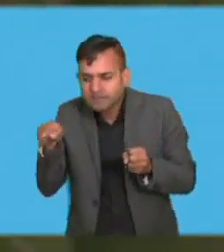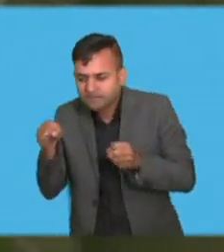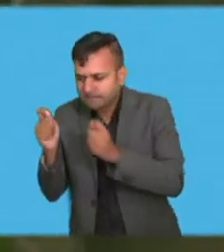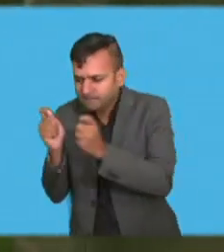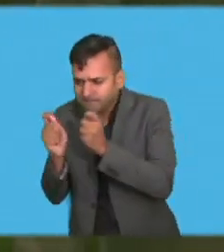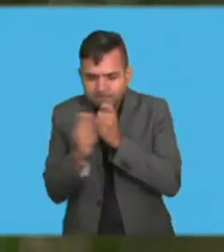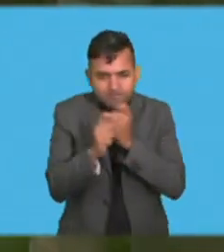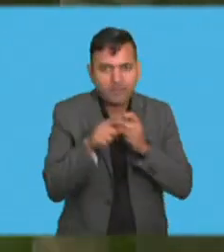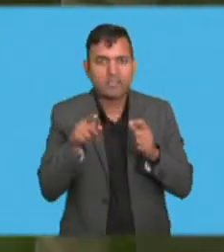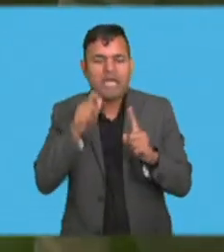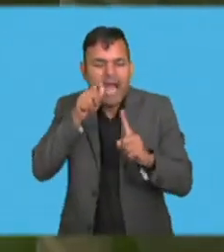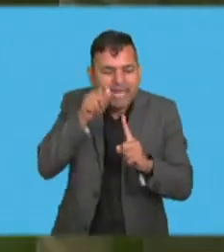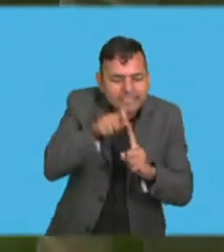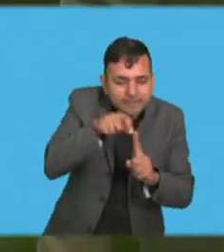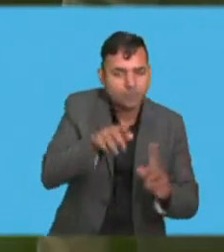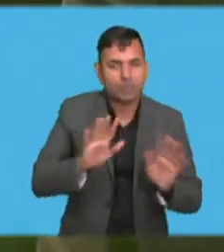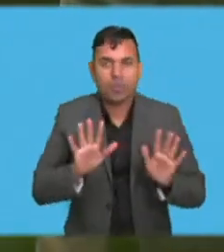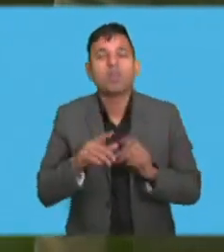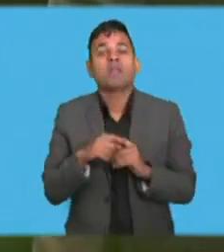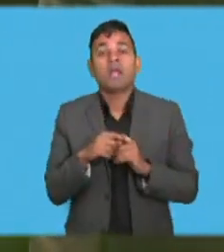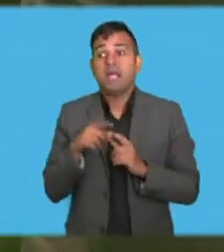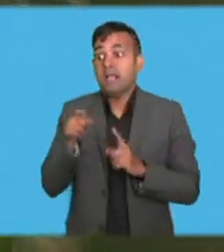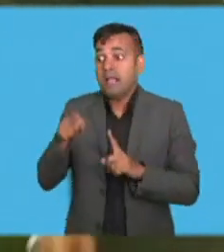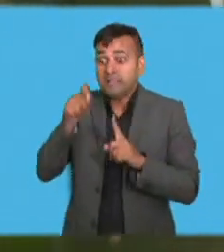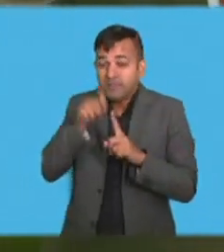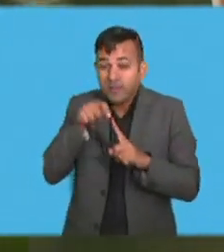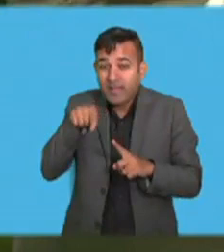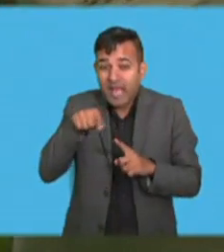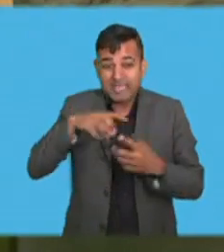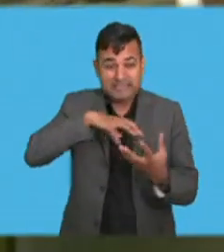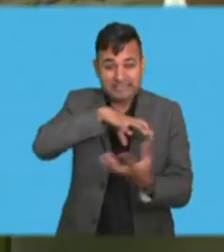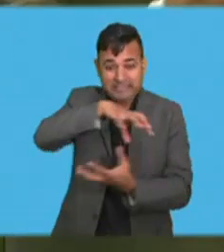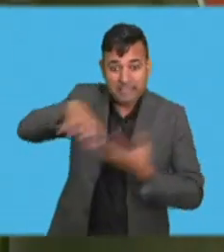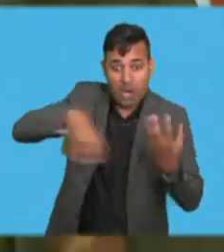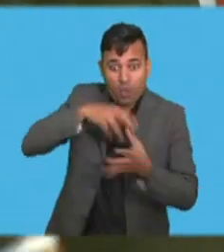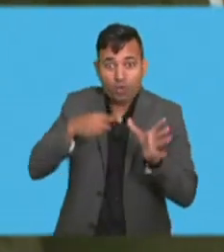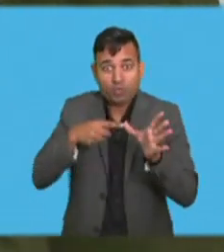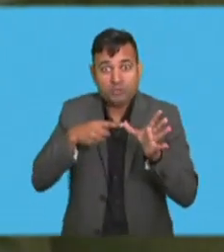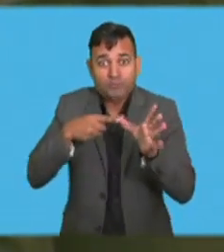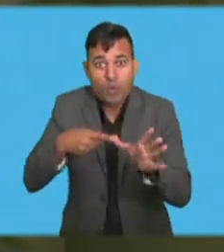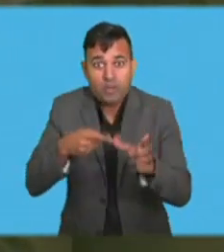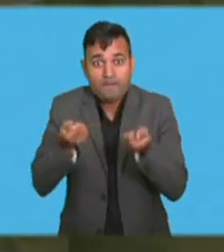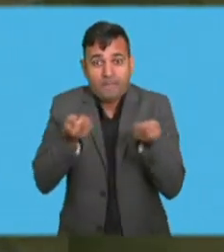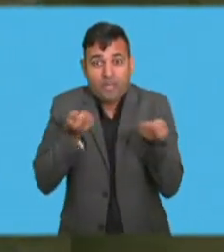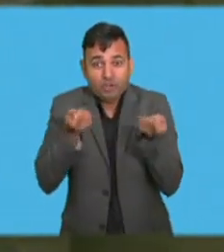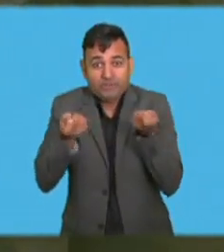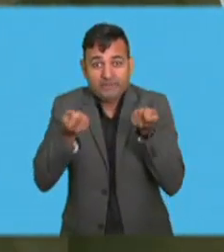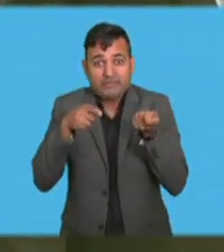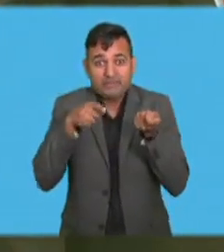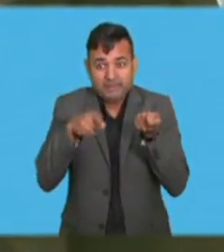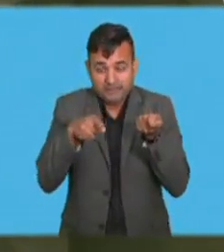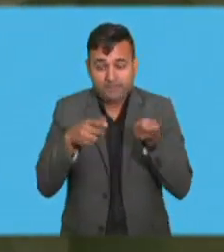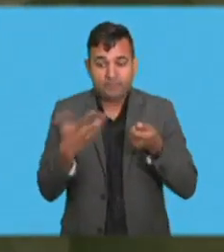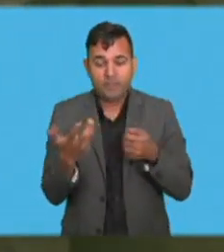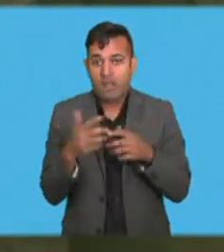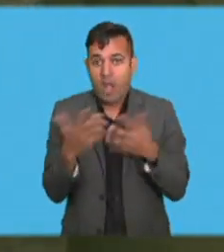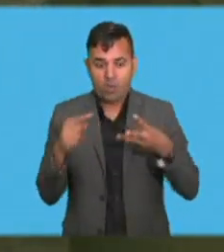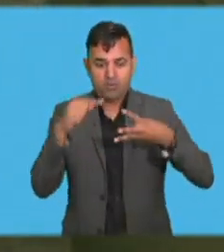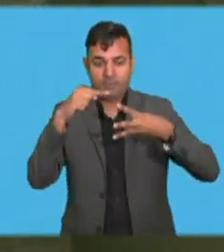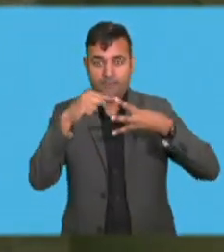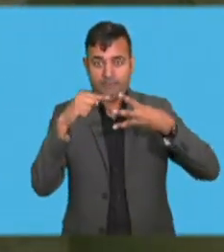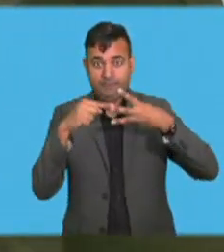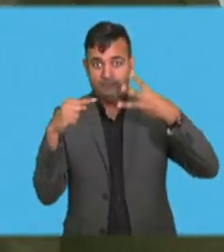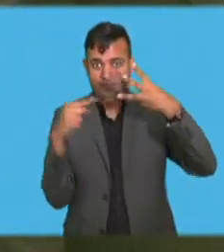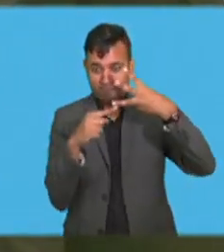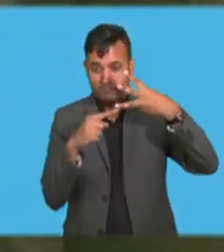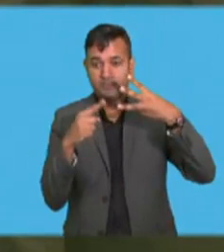Disaster response management, Madam Speaker, is usually divided into three main segments. One is